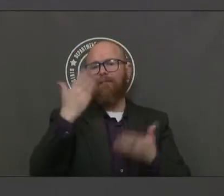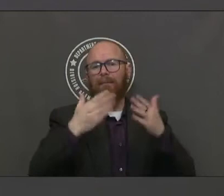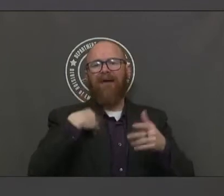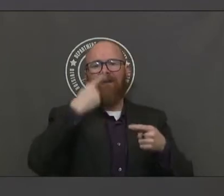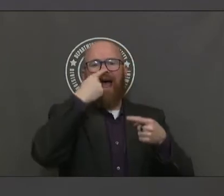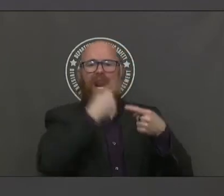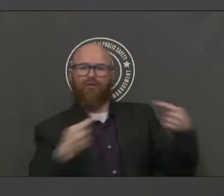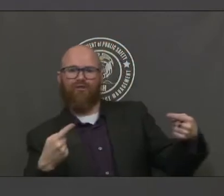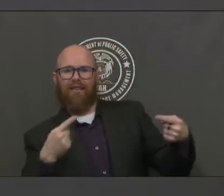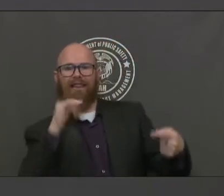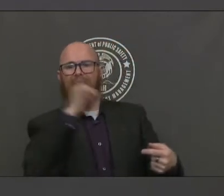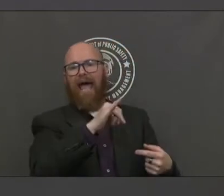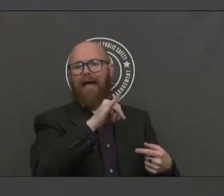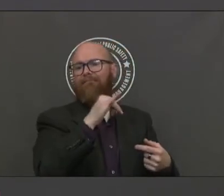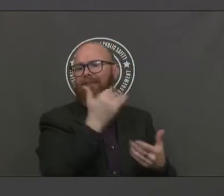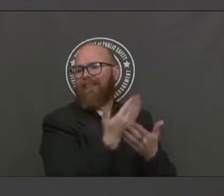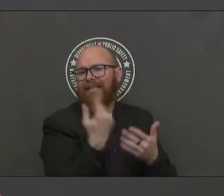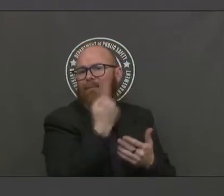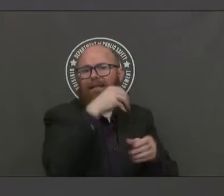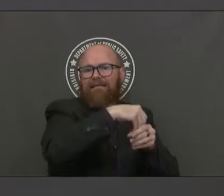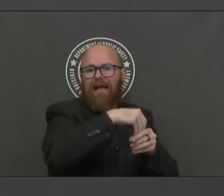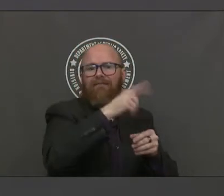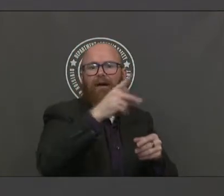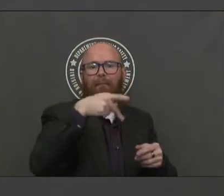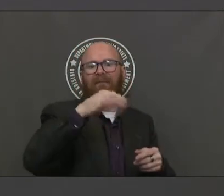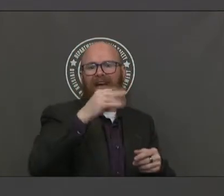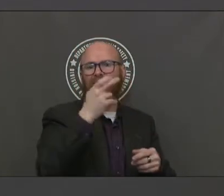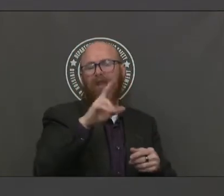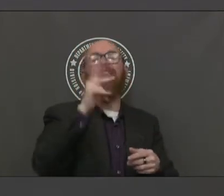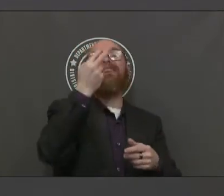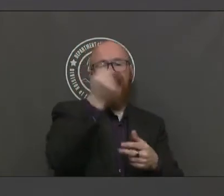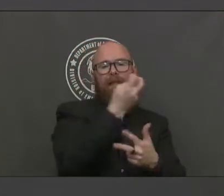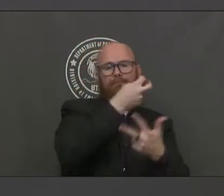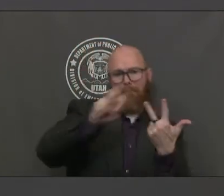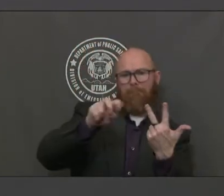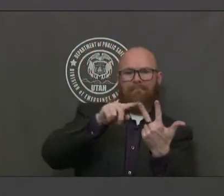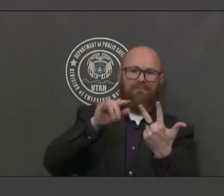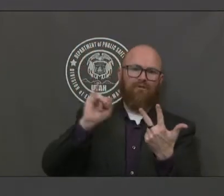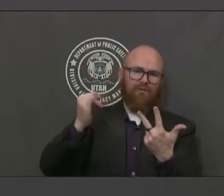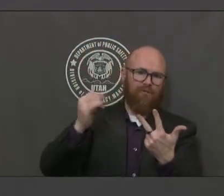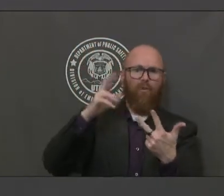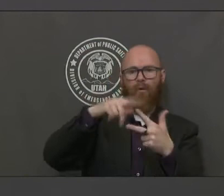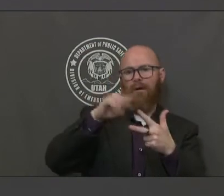are all effective at preventing COVID-19.